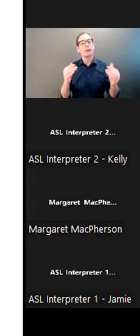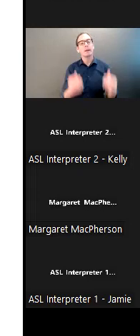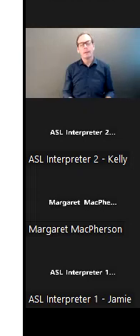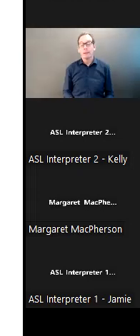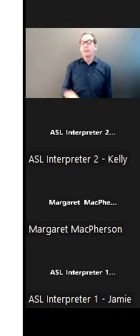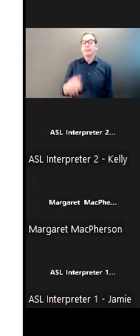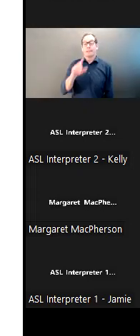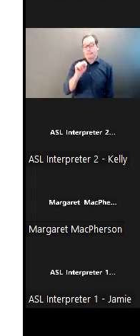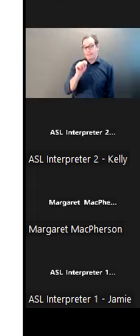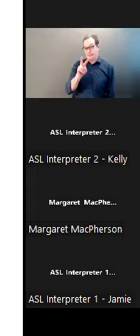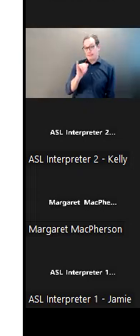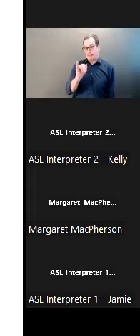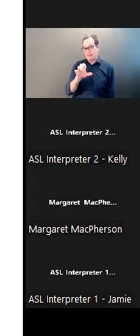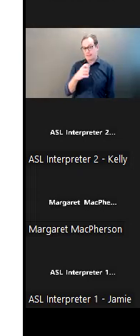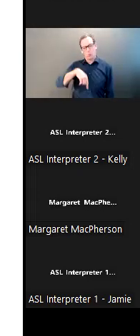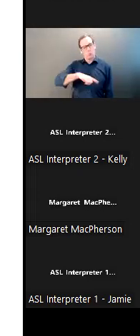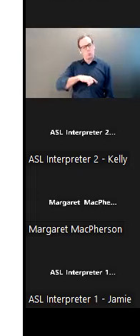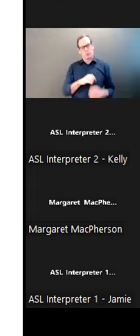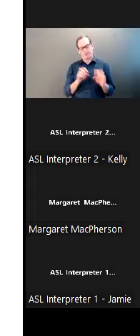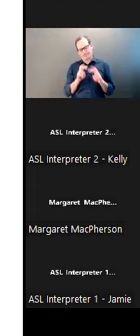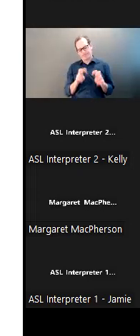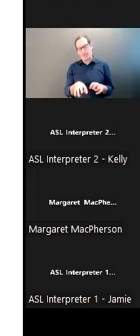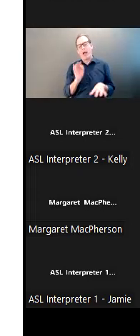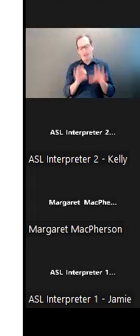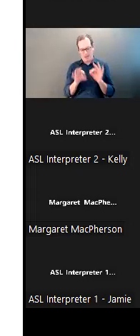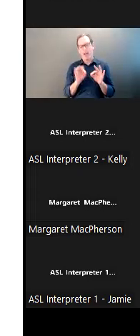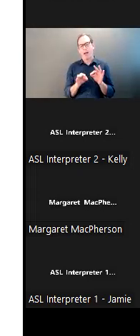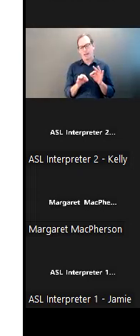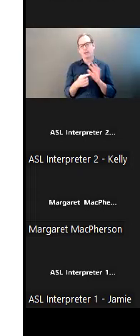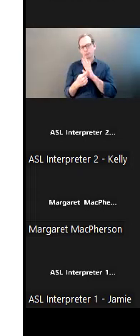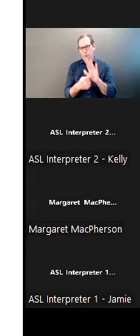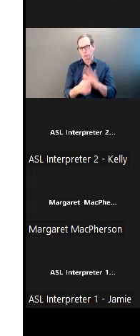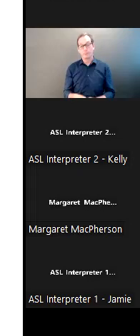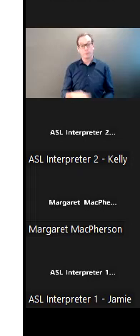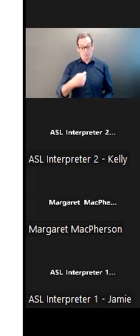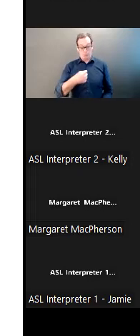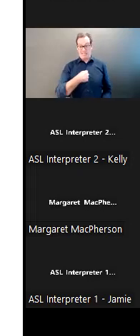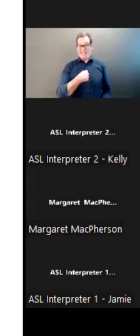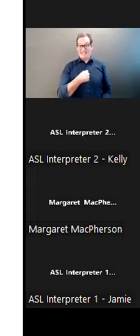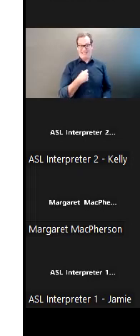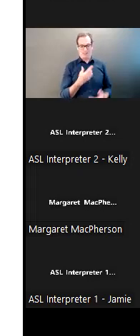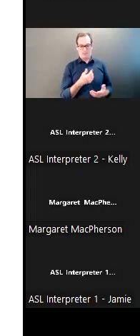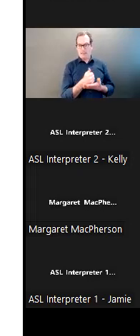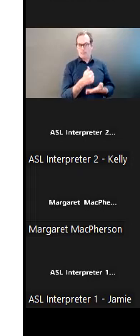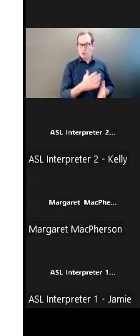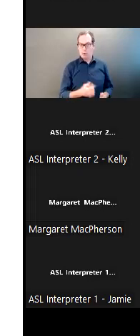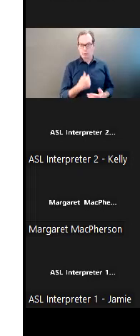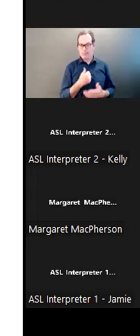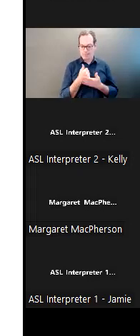is understanding that we as individuals also bring, a piece to this, and that is some of